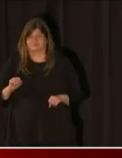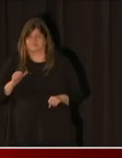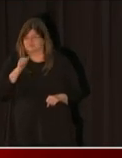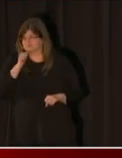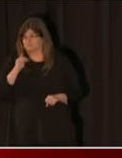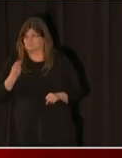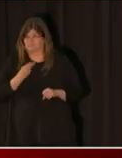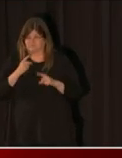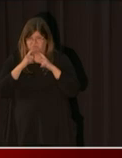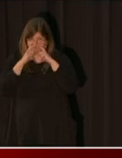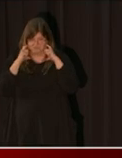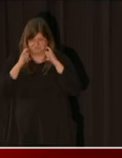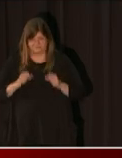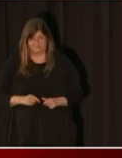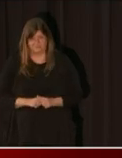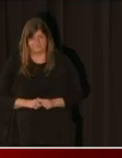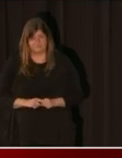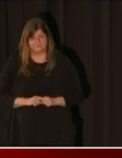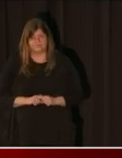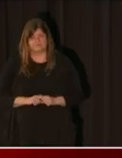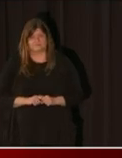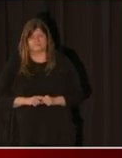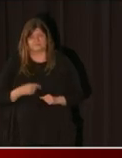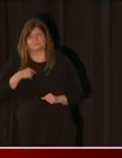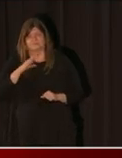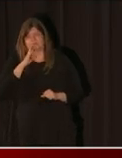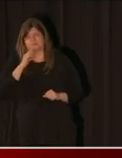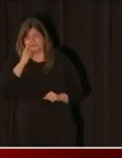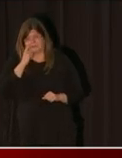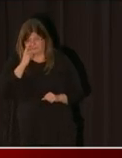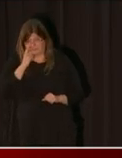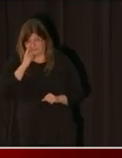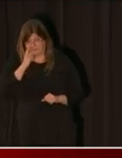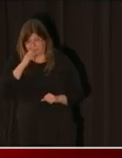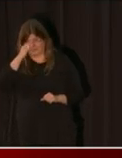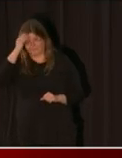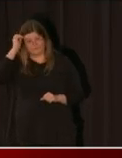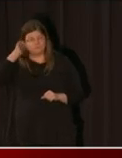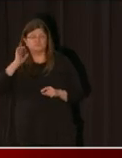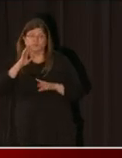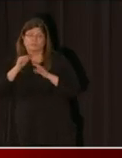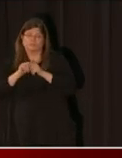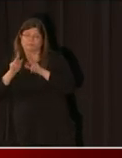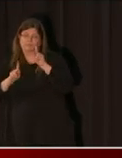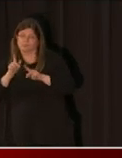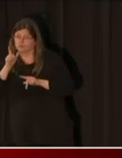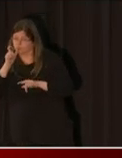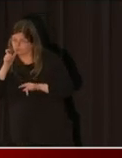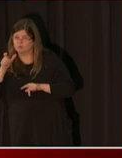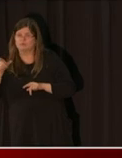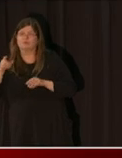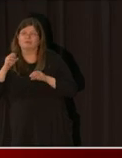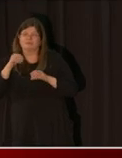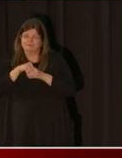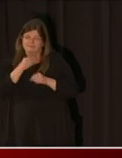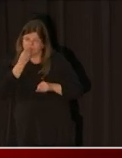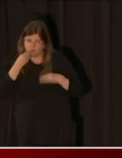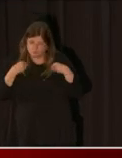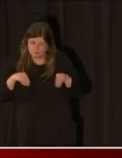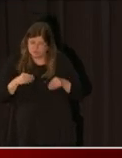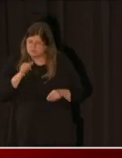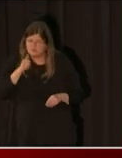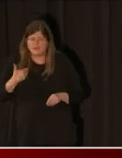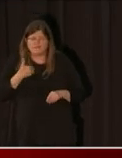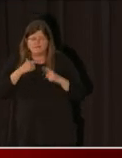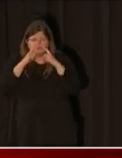I've talked to people who go into grocery stores, and they say there'll be people in there without a mask. And it's angry. Well, what should